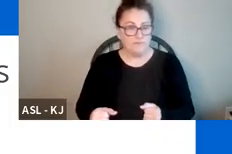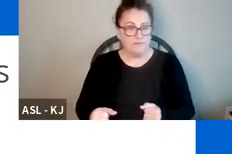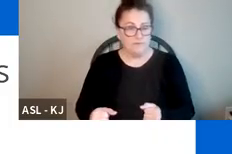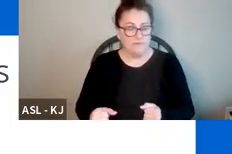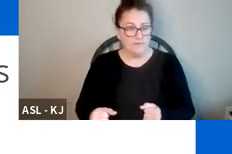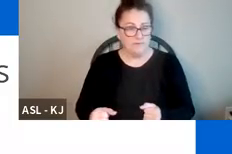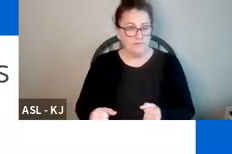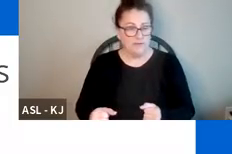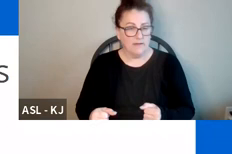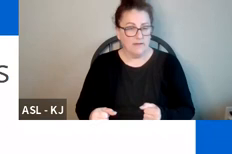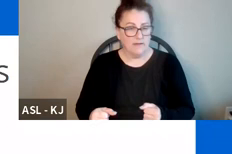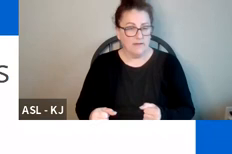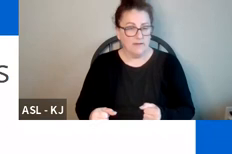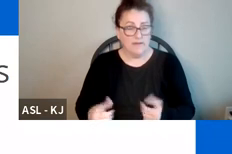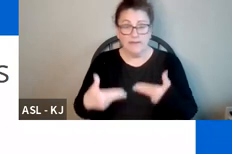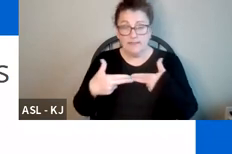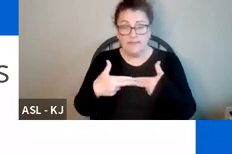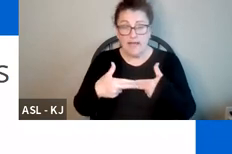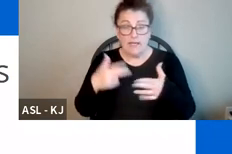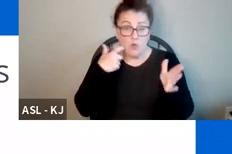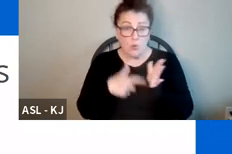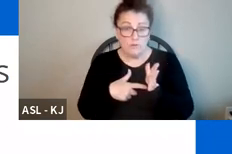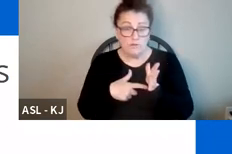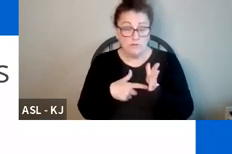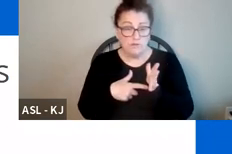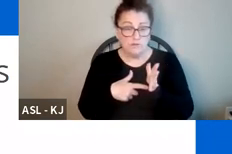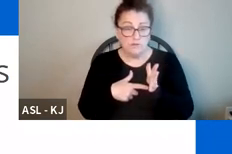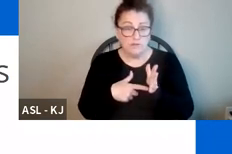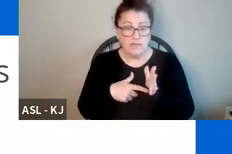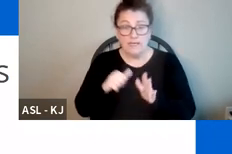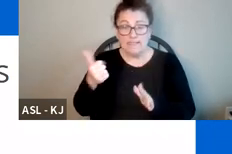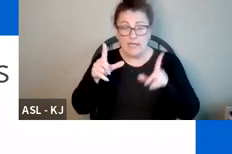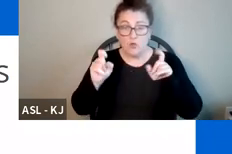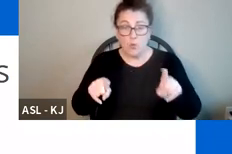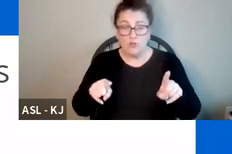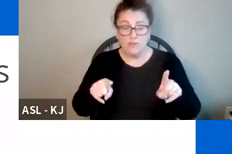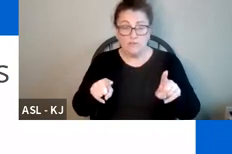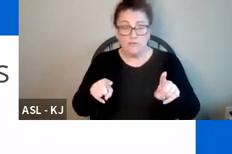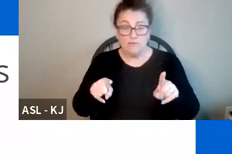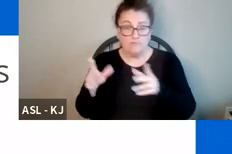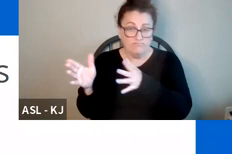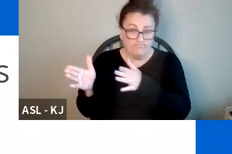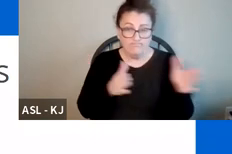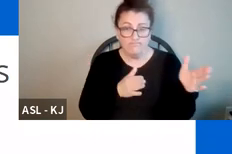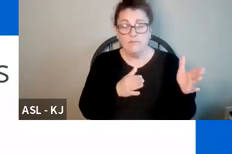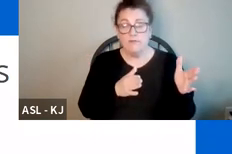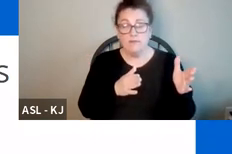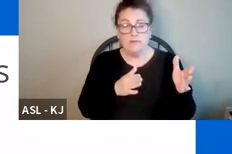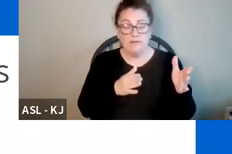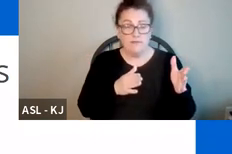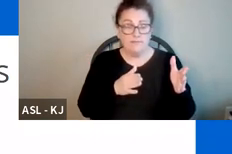So in this slide, you can see the 10 questions that were asked of respondents